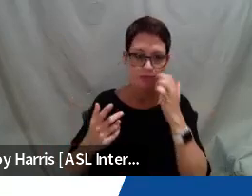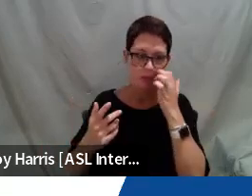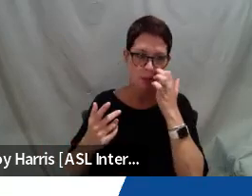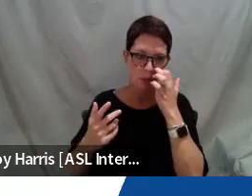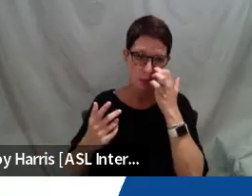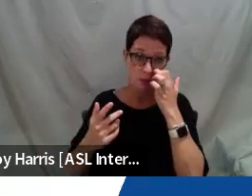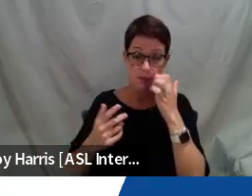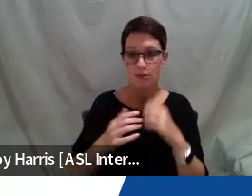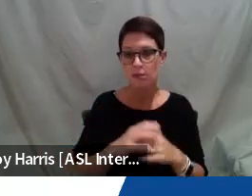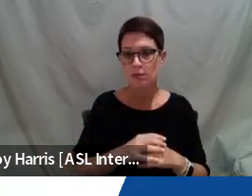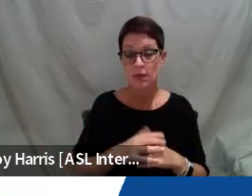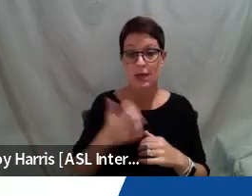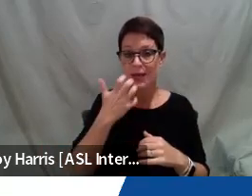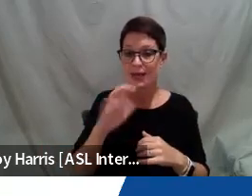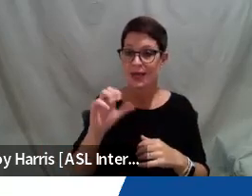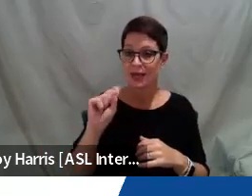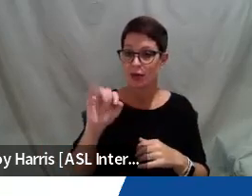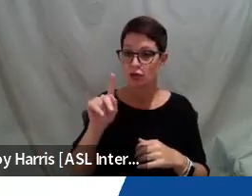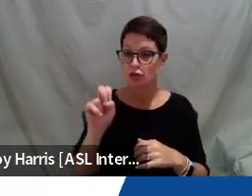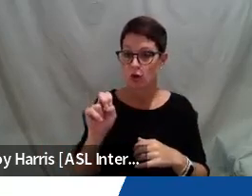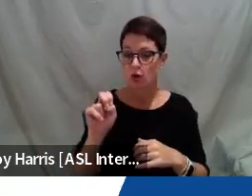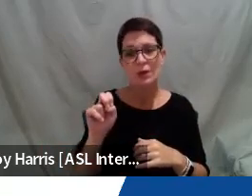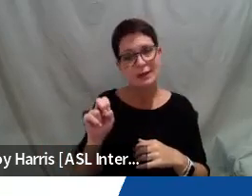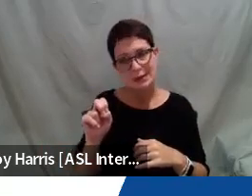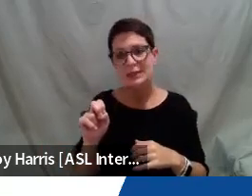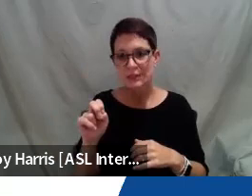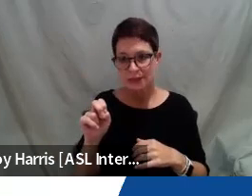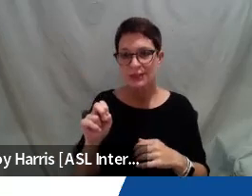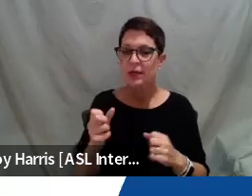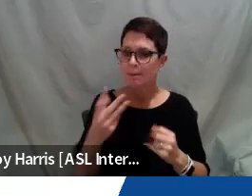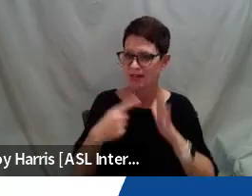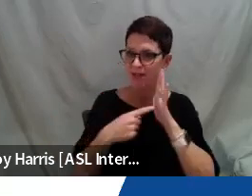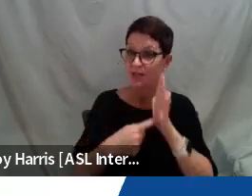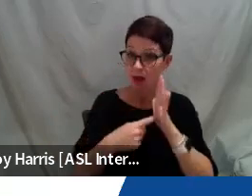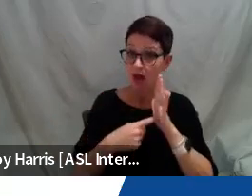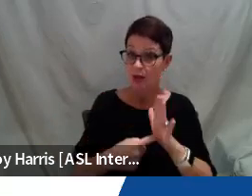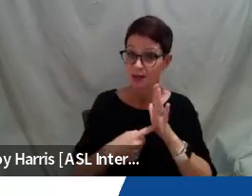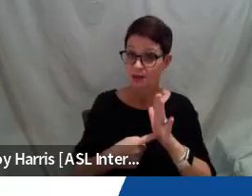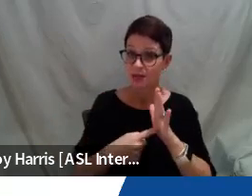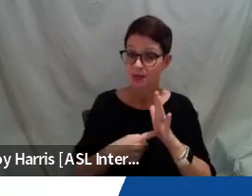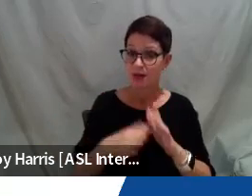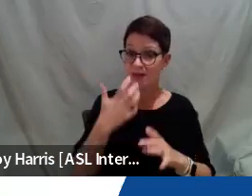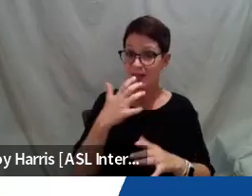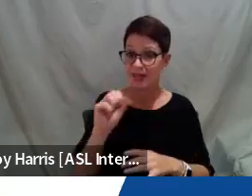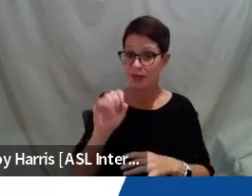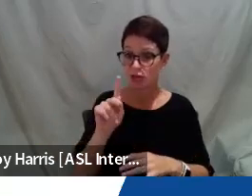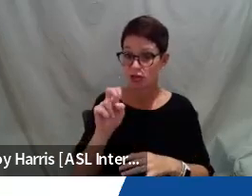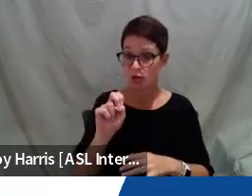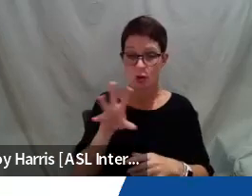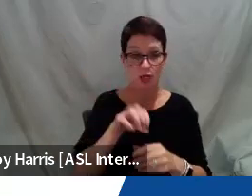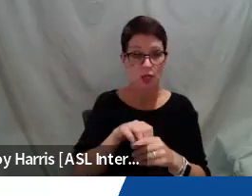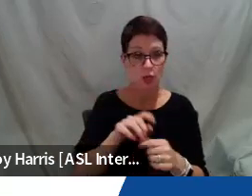so heat stroke is many of the signs and symptoms of heat stroke